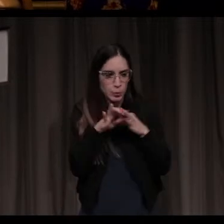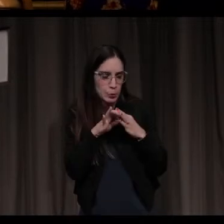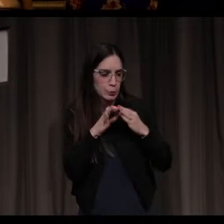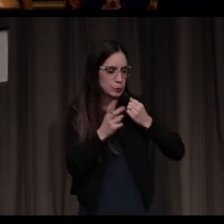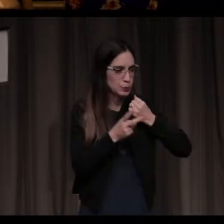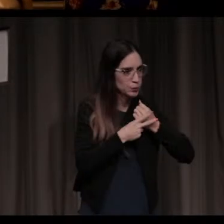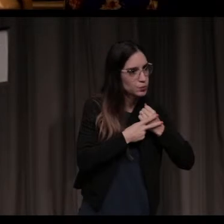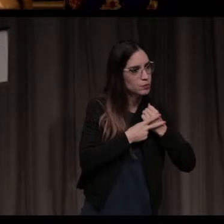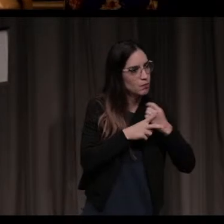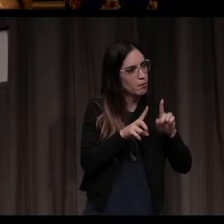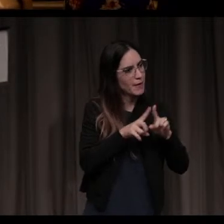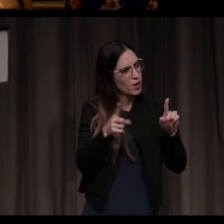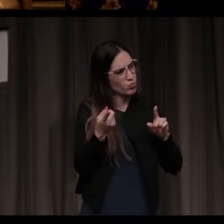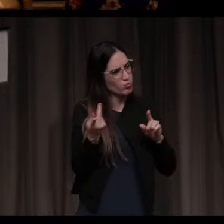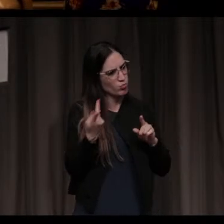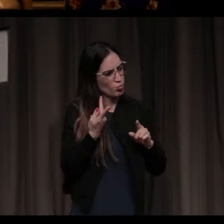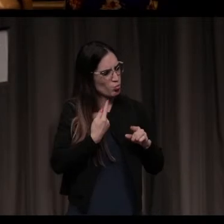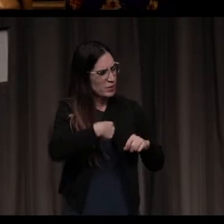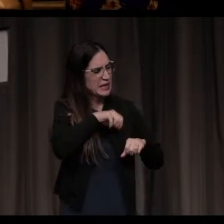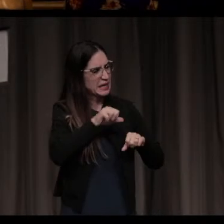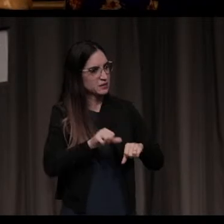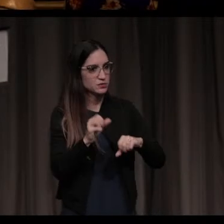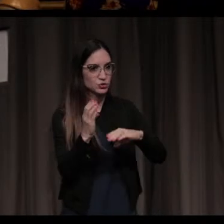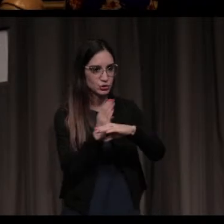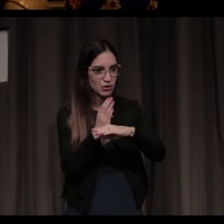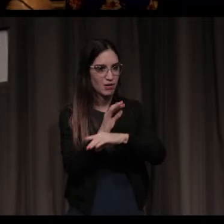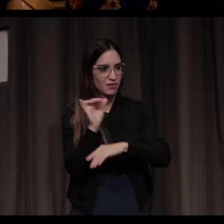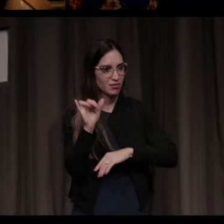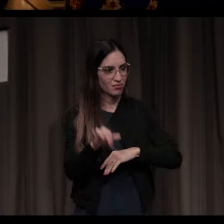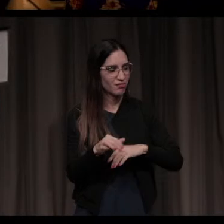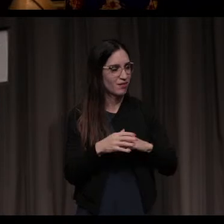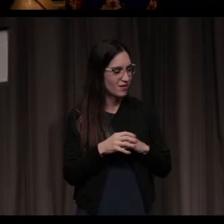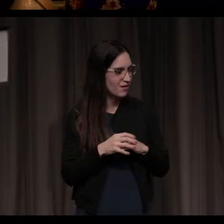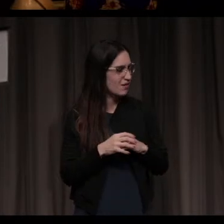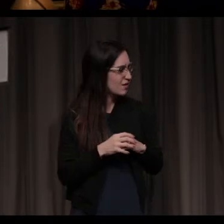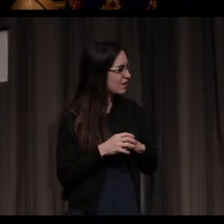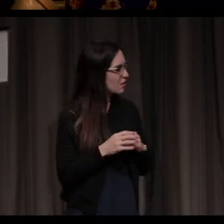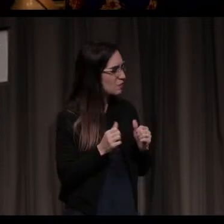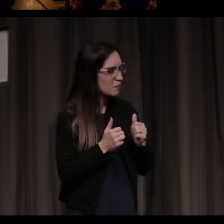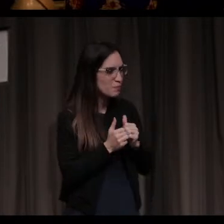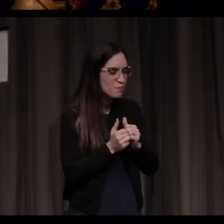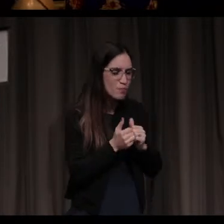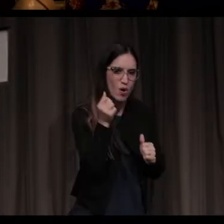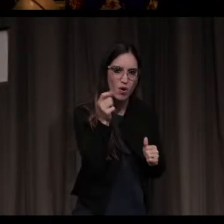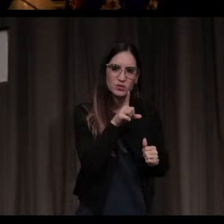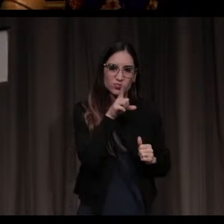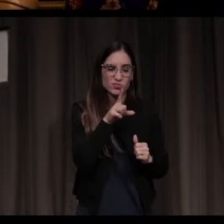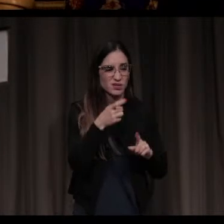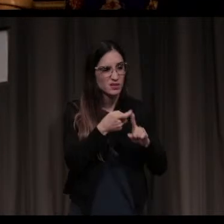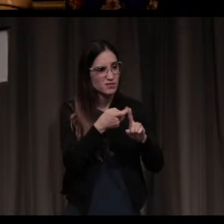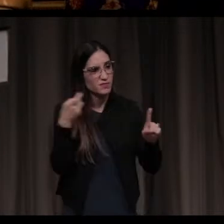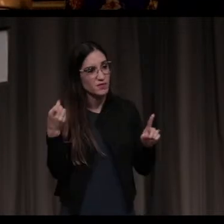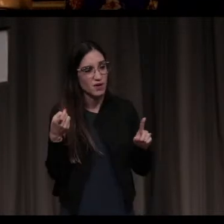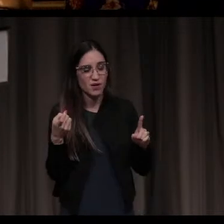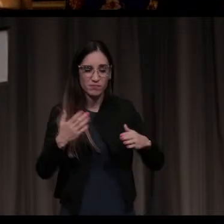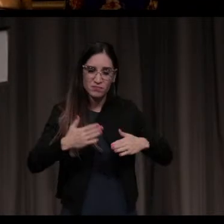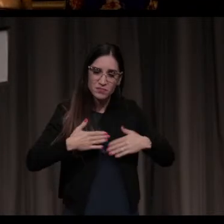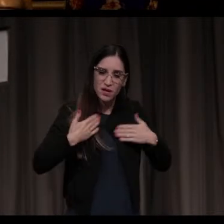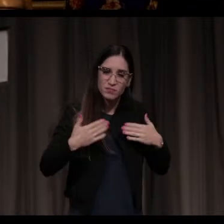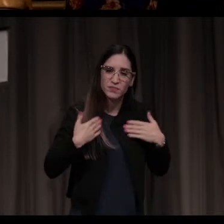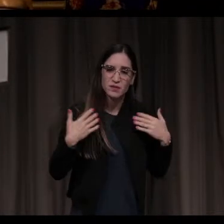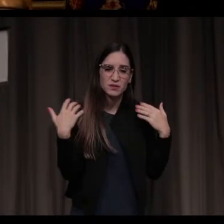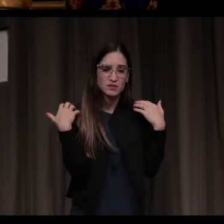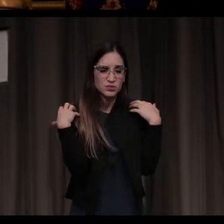we can share in that too. And so I think that so much of it is a foundation of joy, is a foundation of